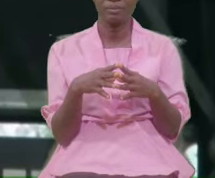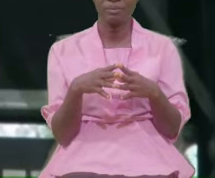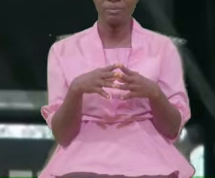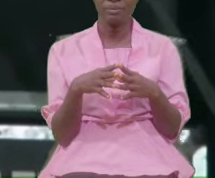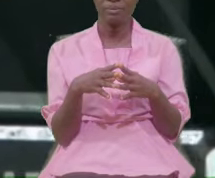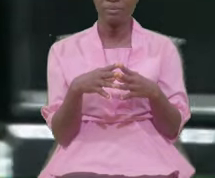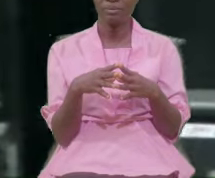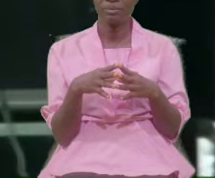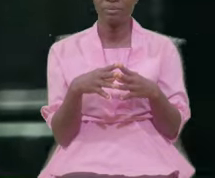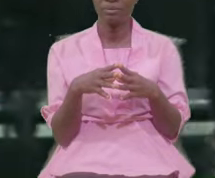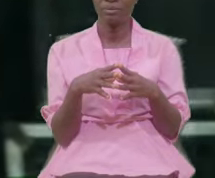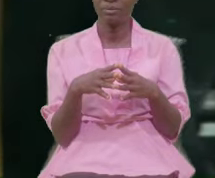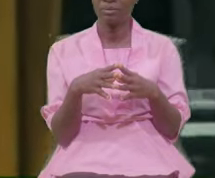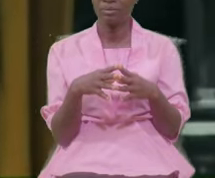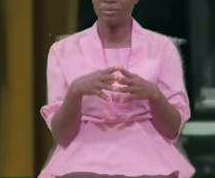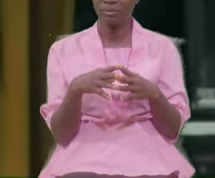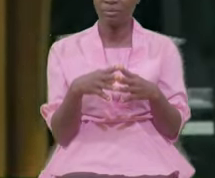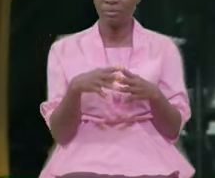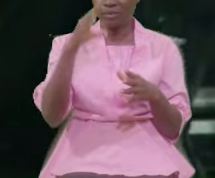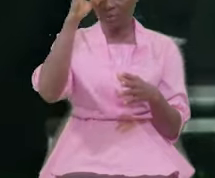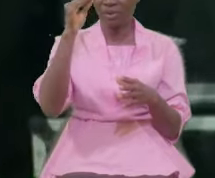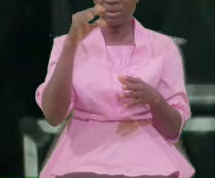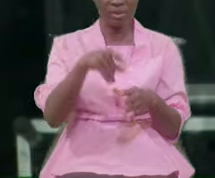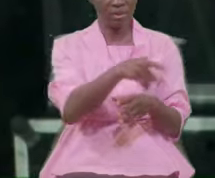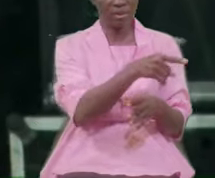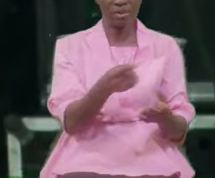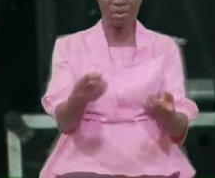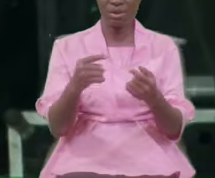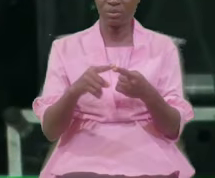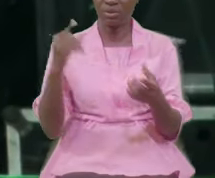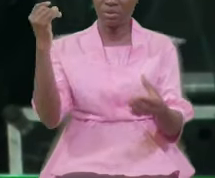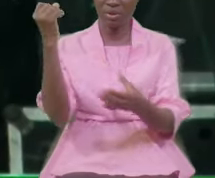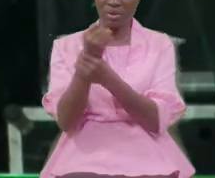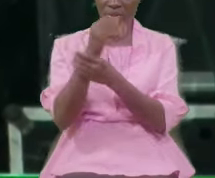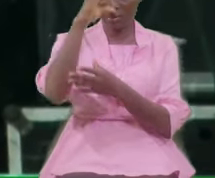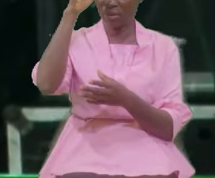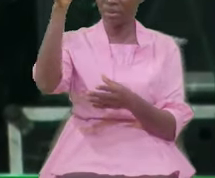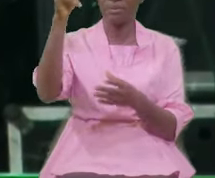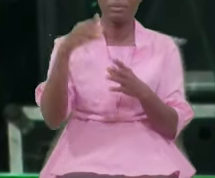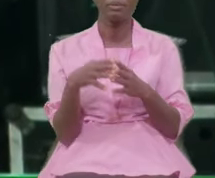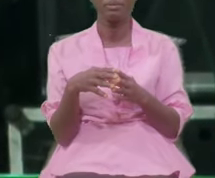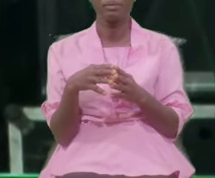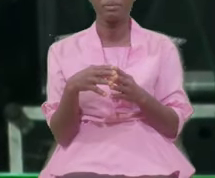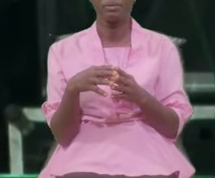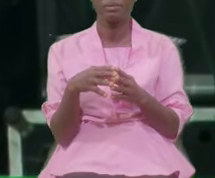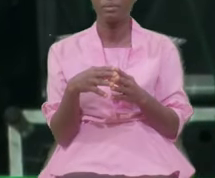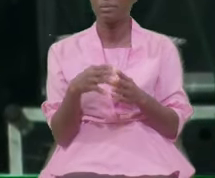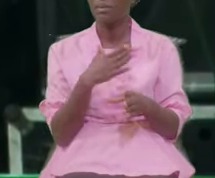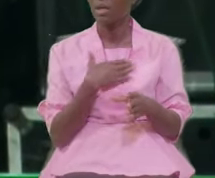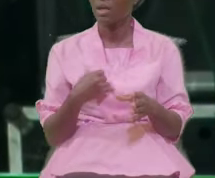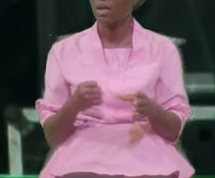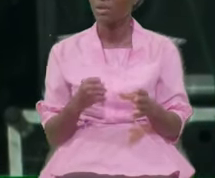ngw came to arrest him they came to arrest him I ang one of the